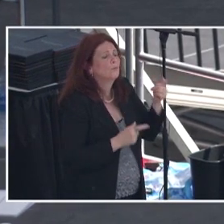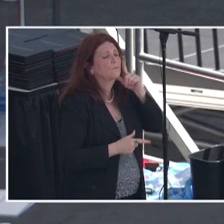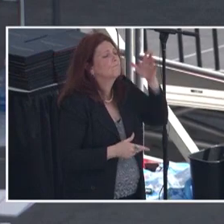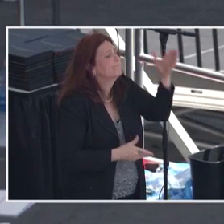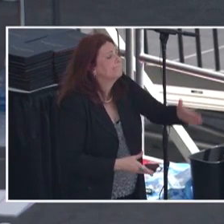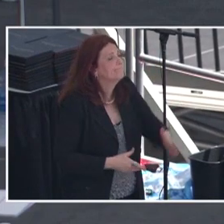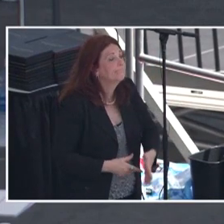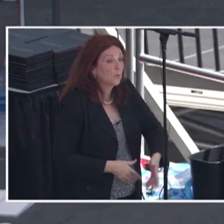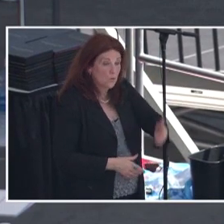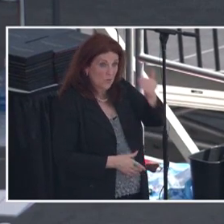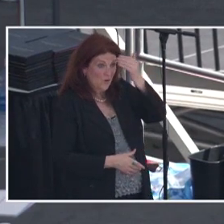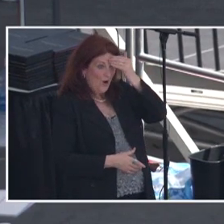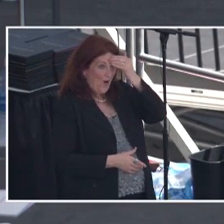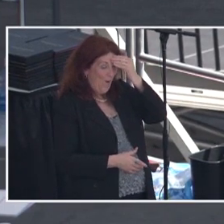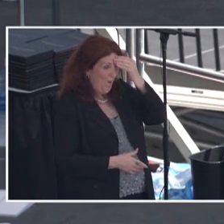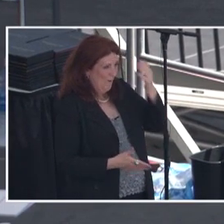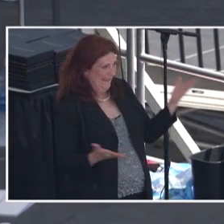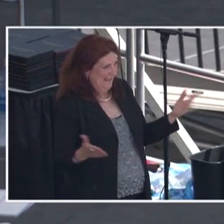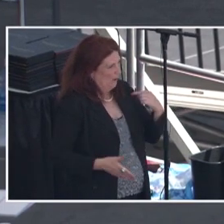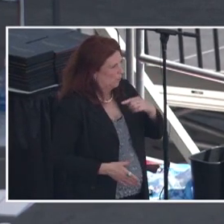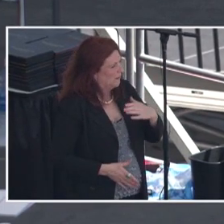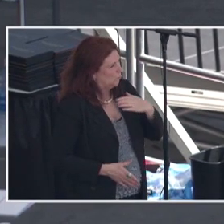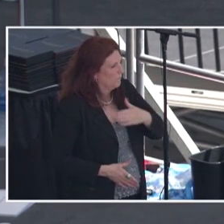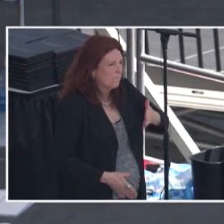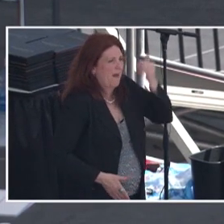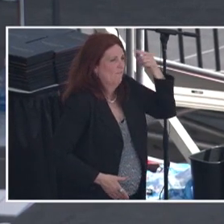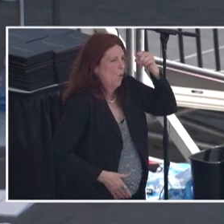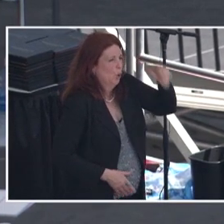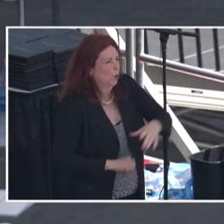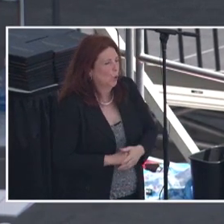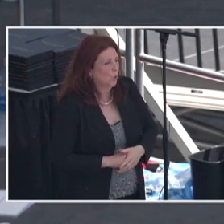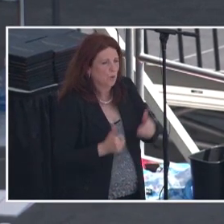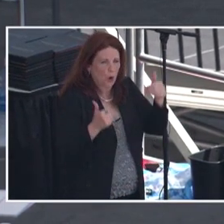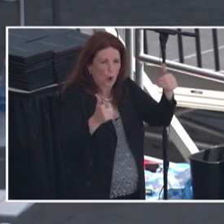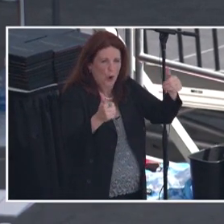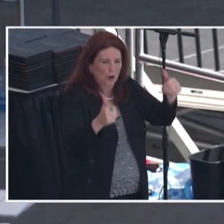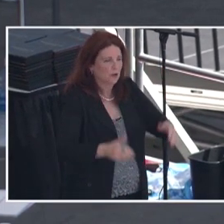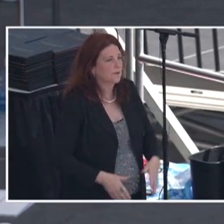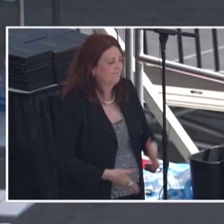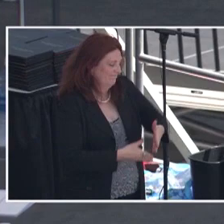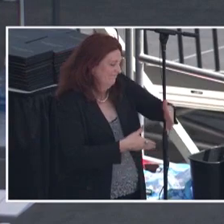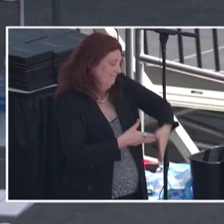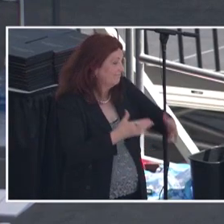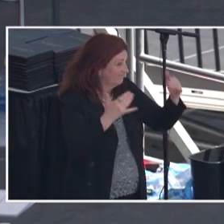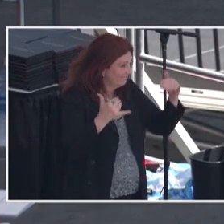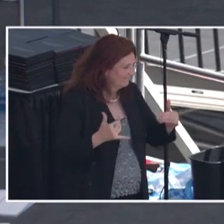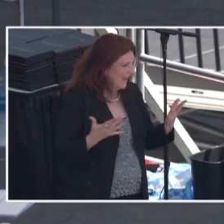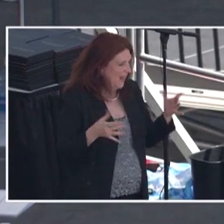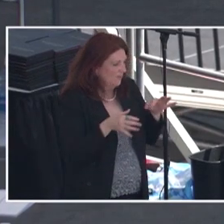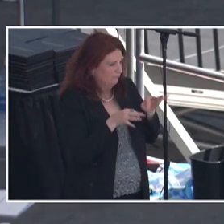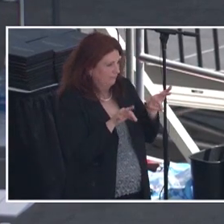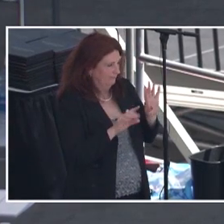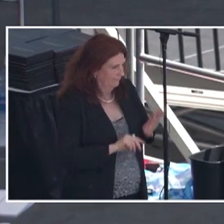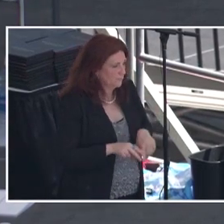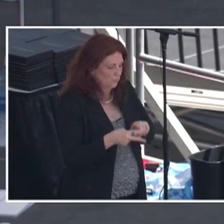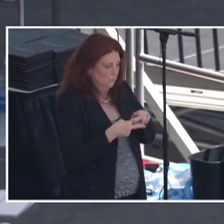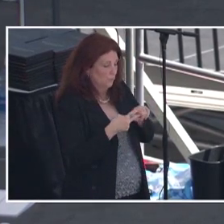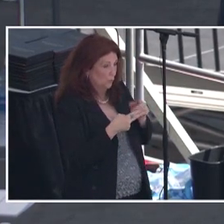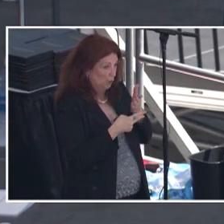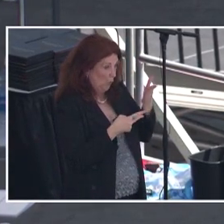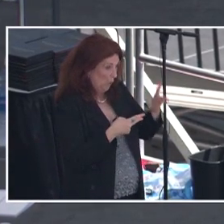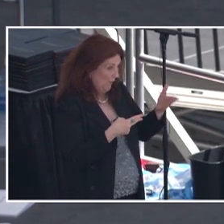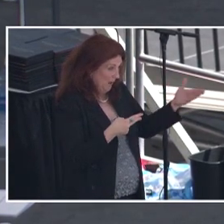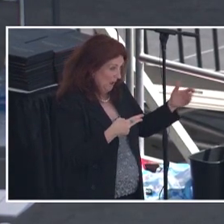know that we wish you all good luck. Let me end with this. Two things